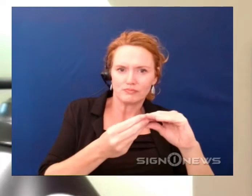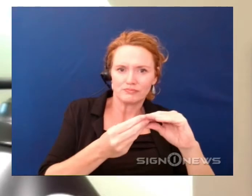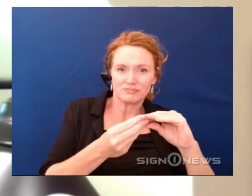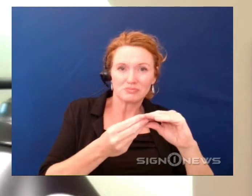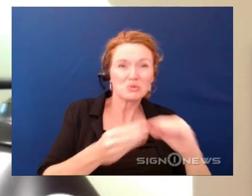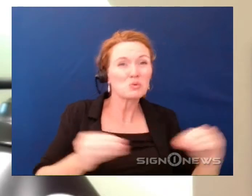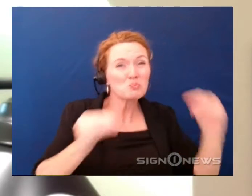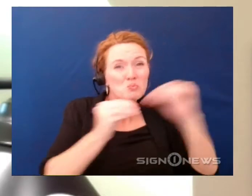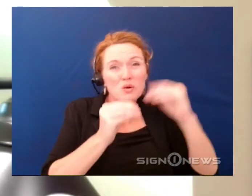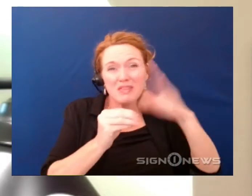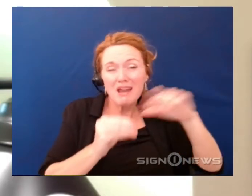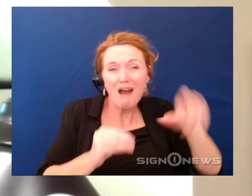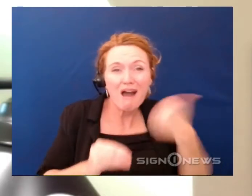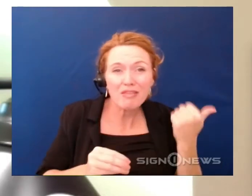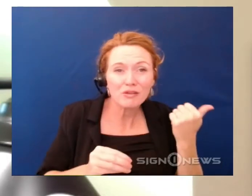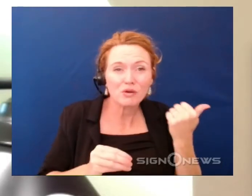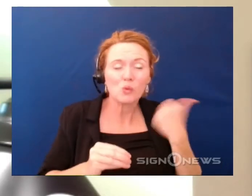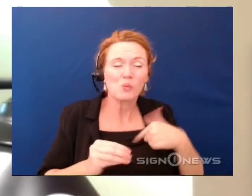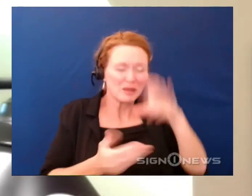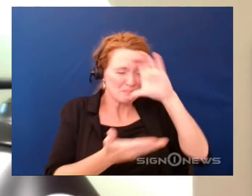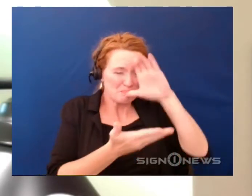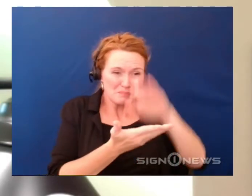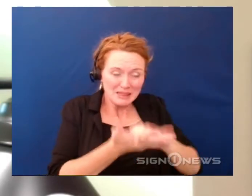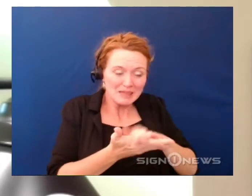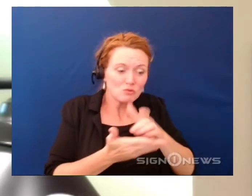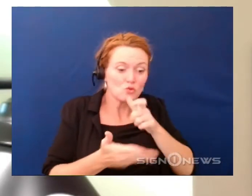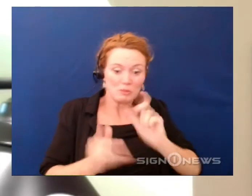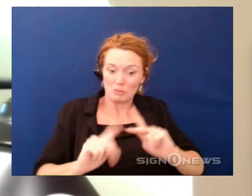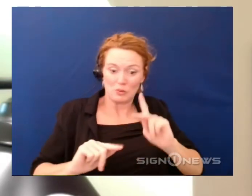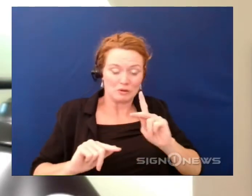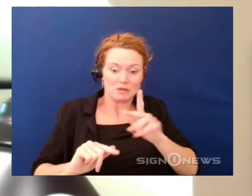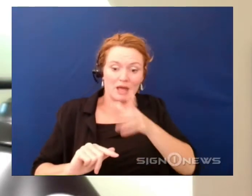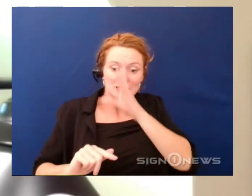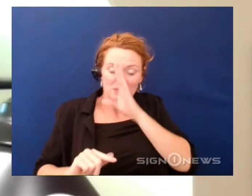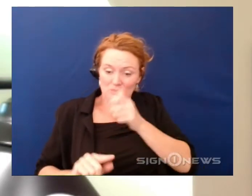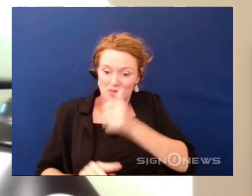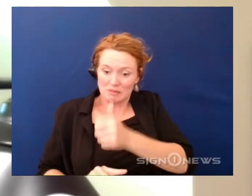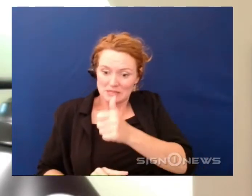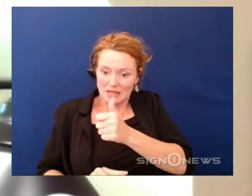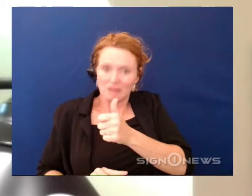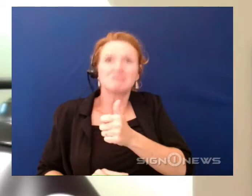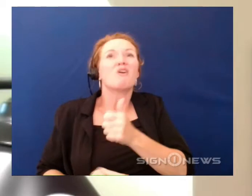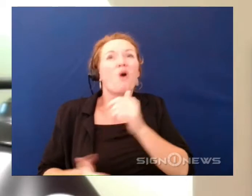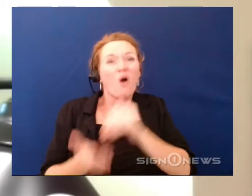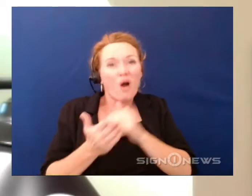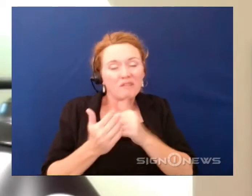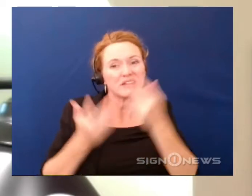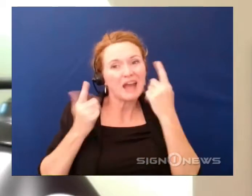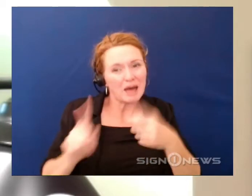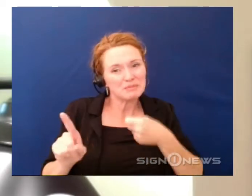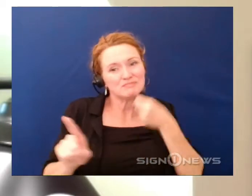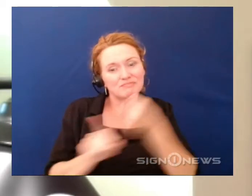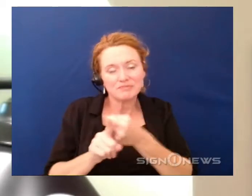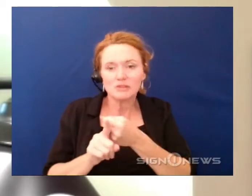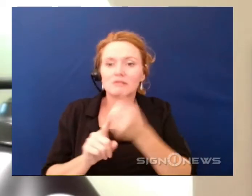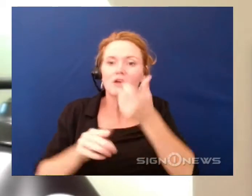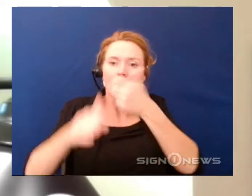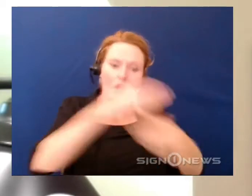United States, we believe that people who cannot rely on speech to be heard and understood are subjected to guardianships and